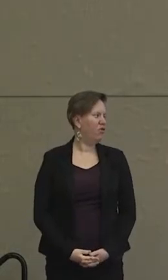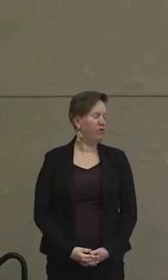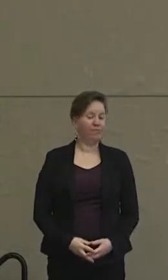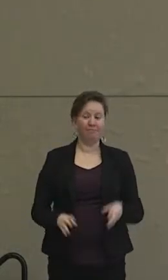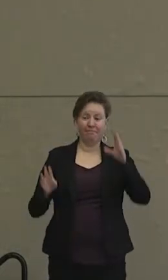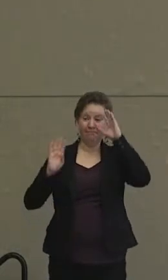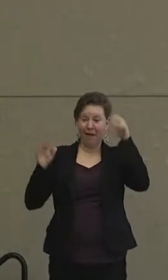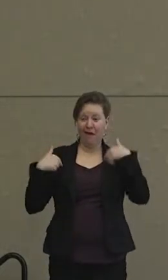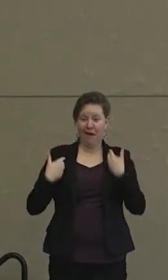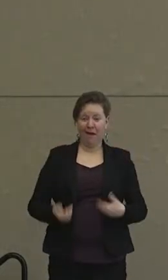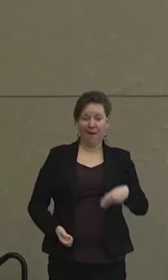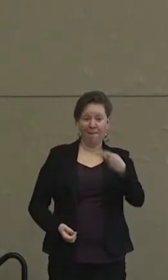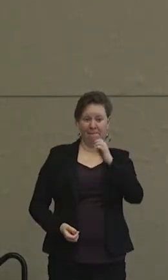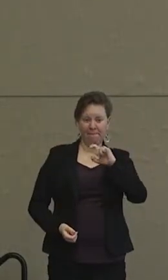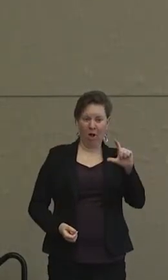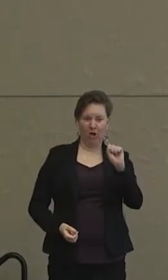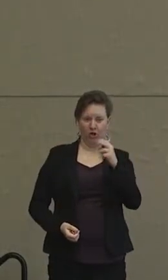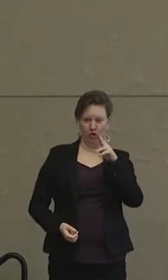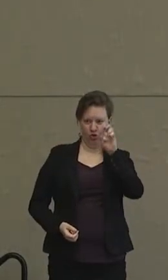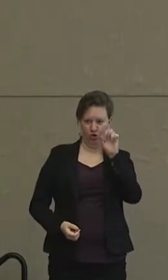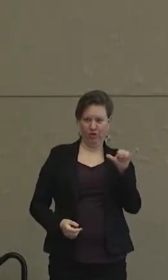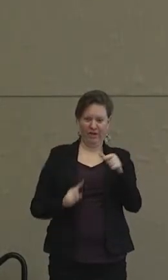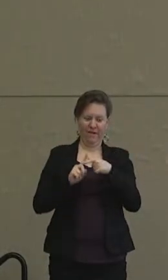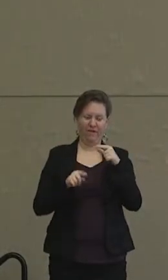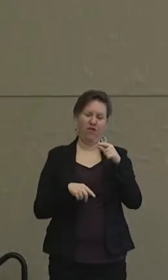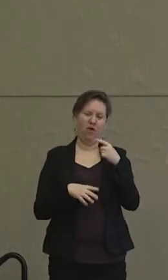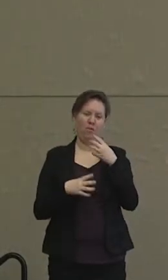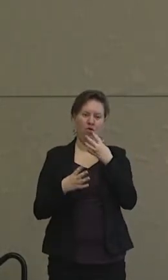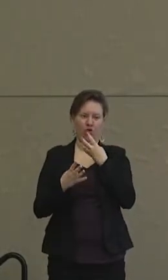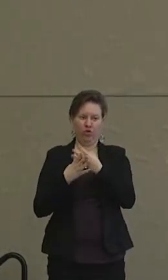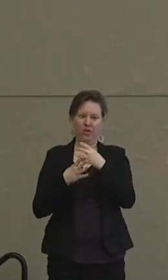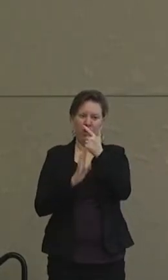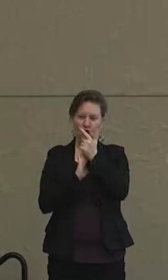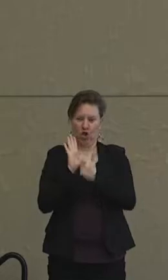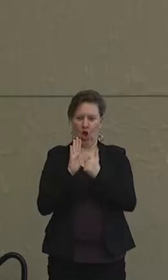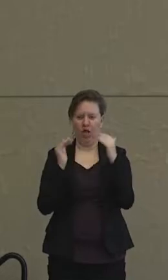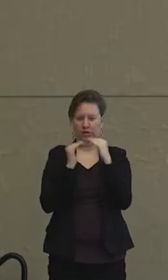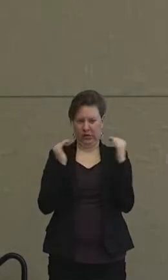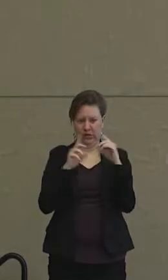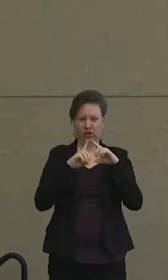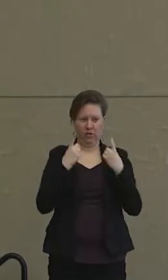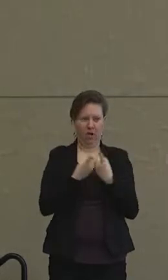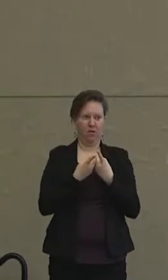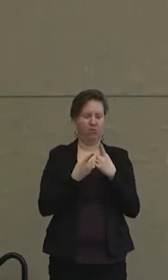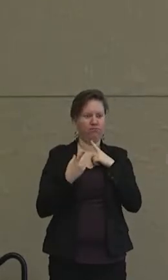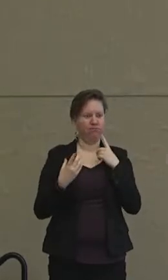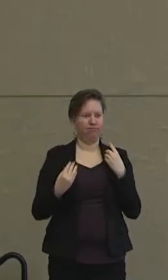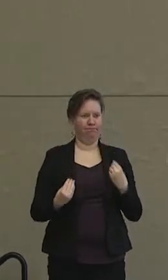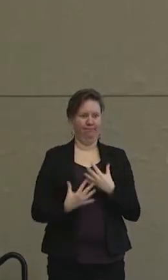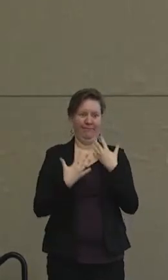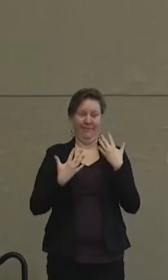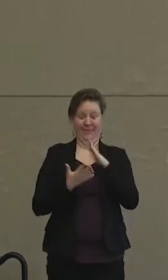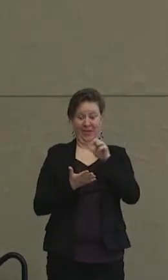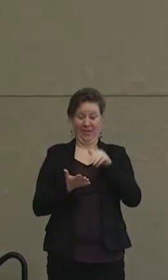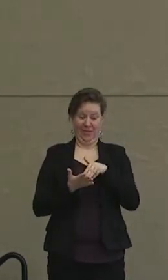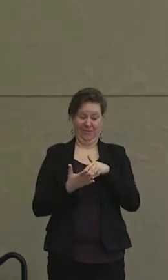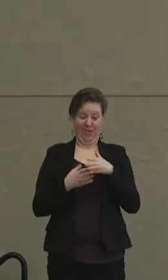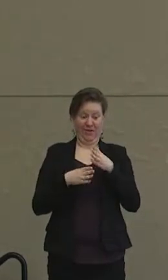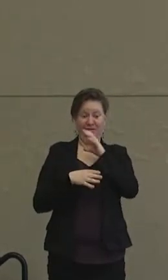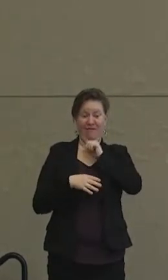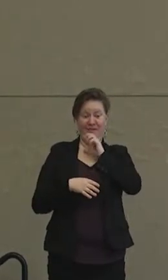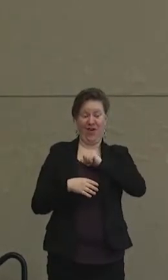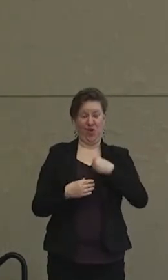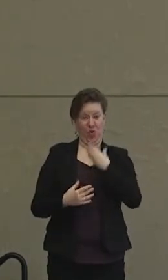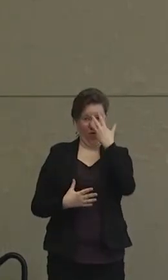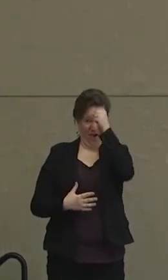Hey, I'm Paul Schewe from the Criminology, Law, and Justice Department. It's a little refreshing having the middle-aged white man last on the